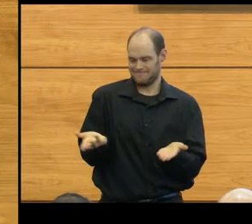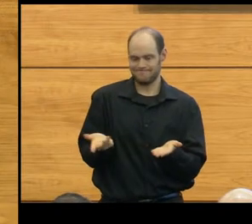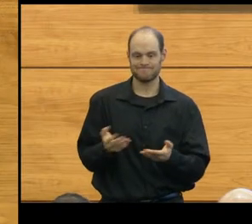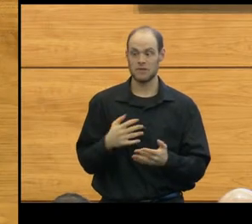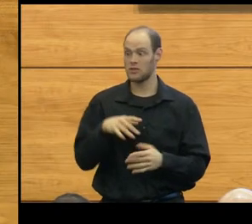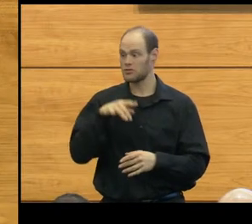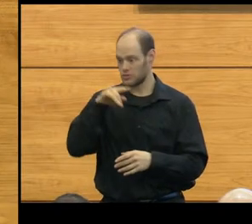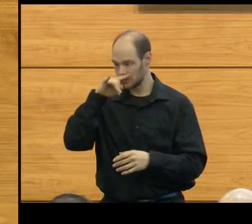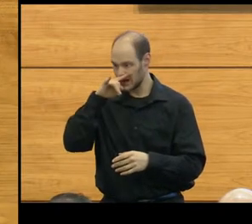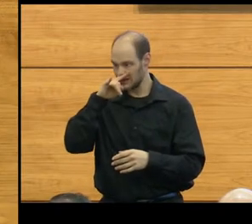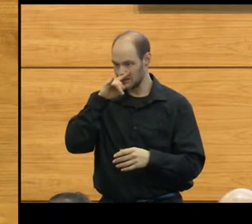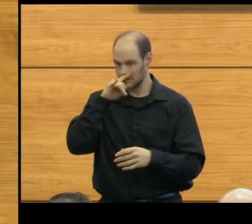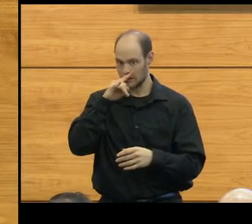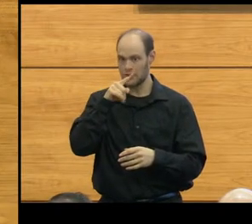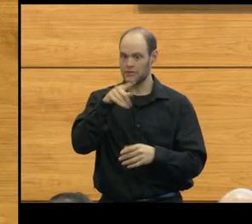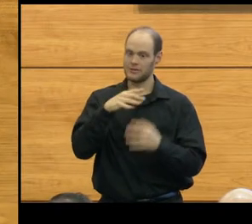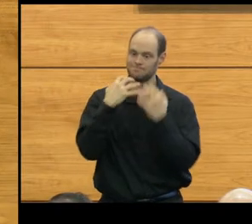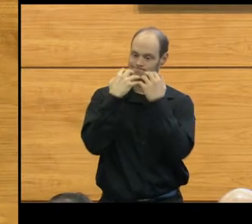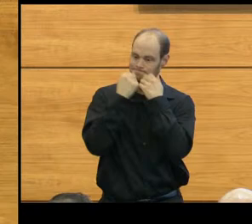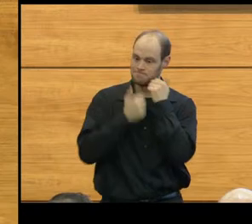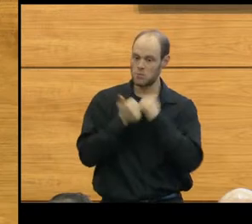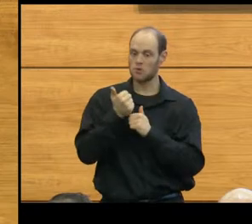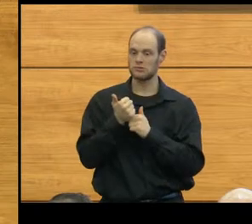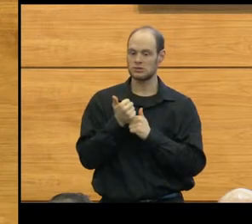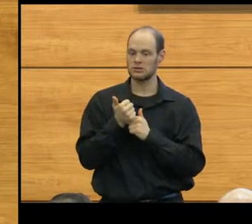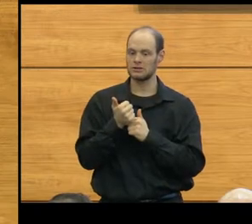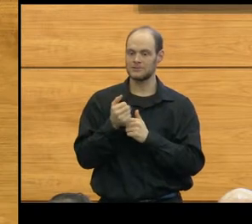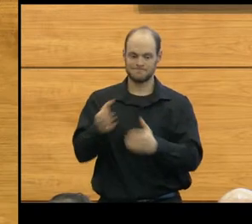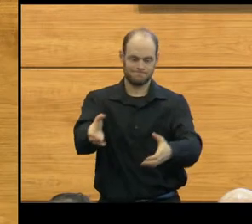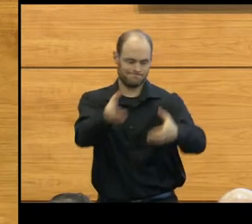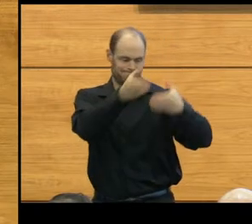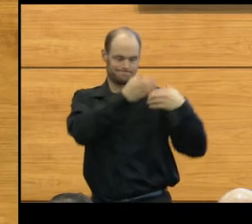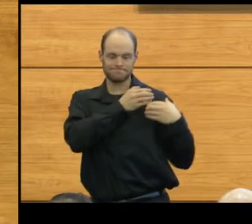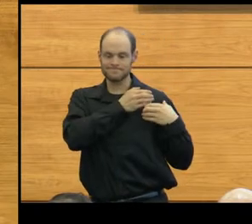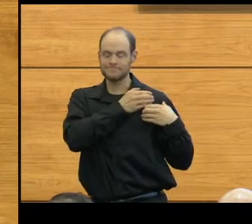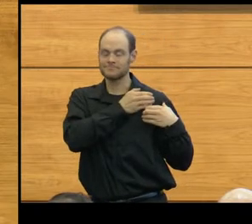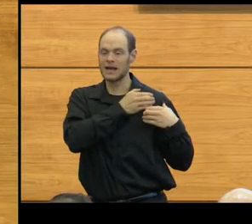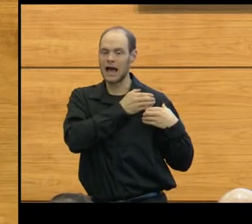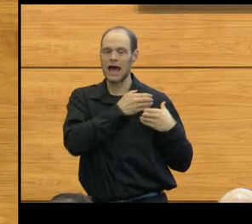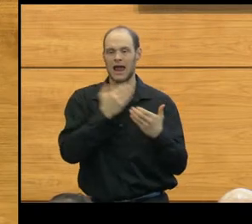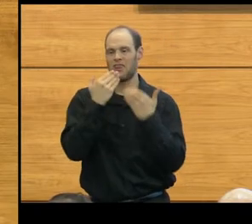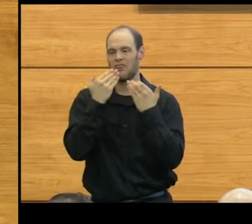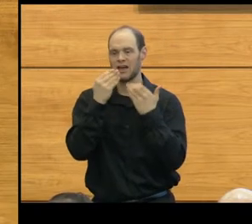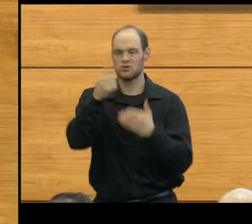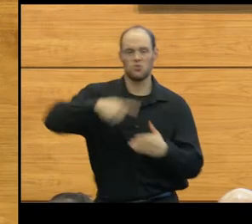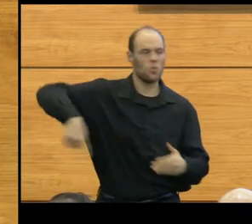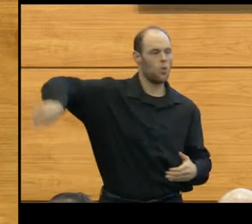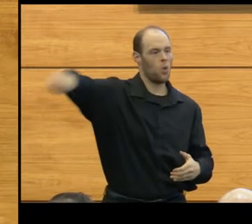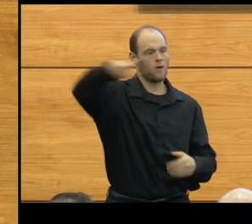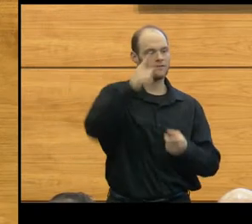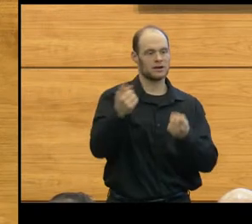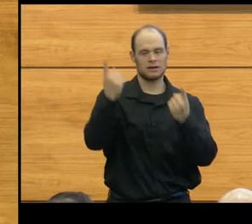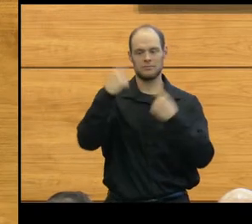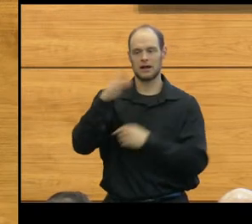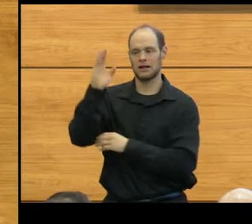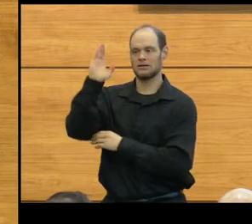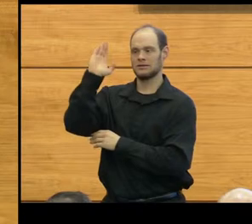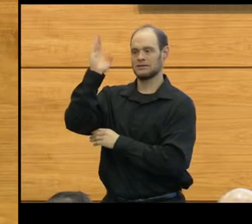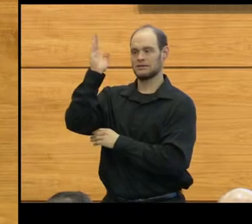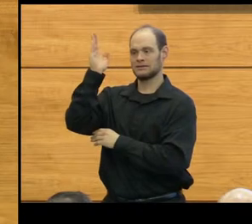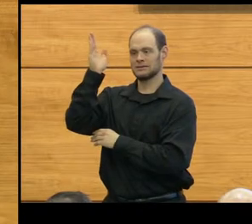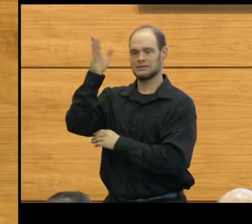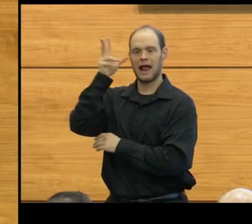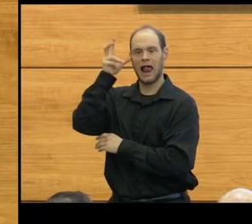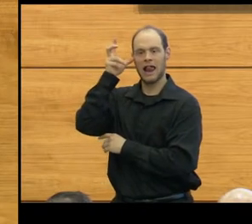they cared about most in their life, into my hands. And I thank each of you for coming here today and listening to me talk